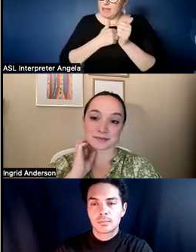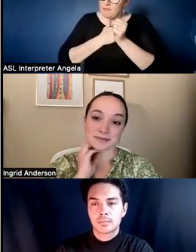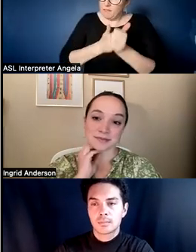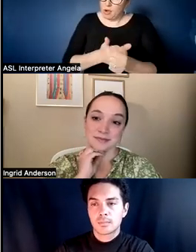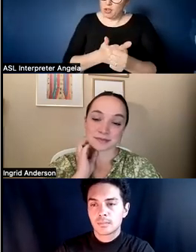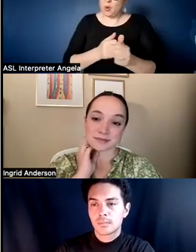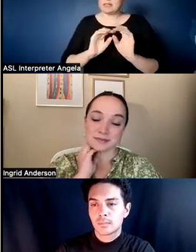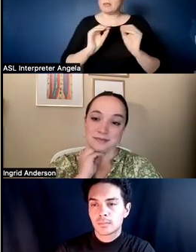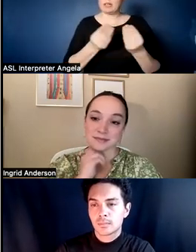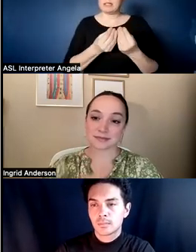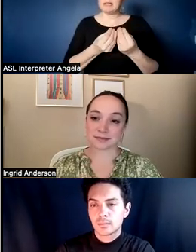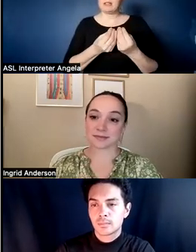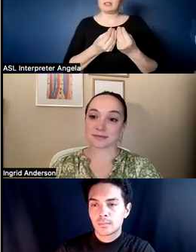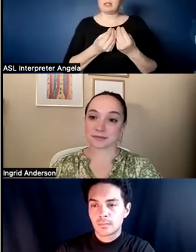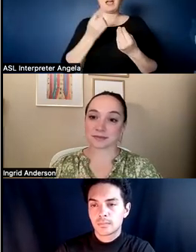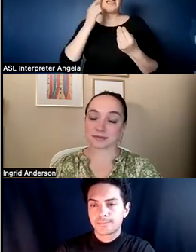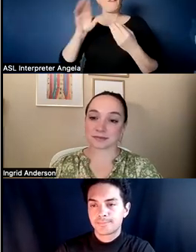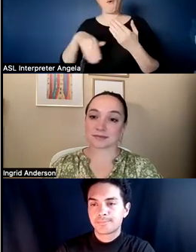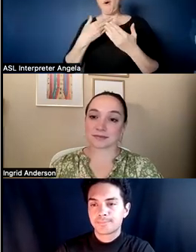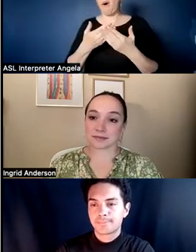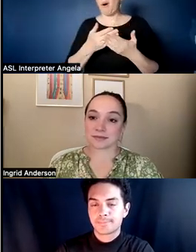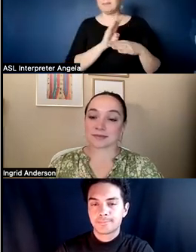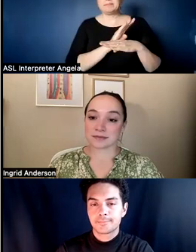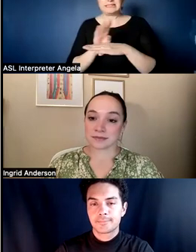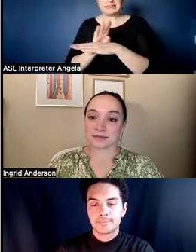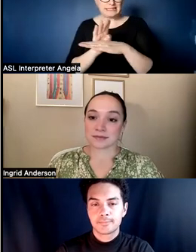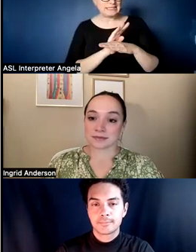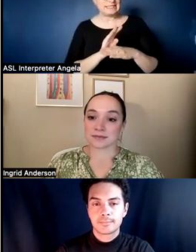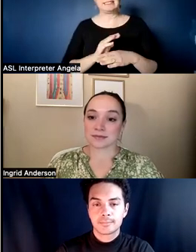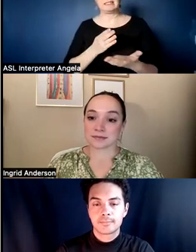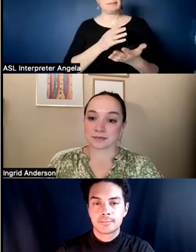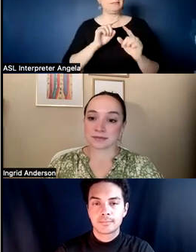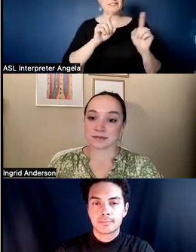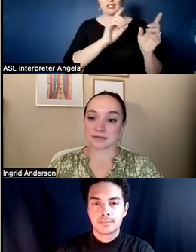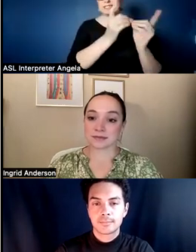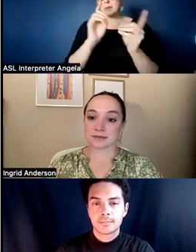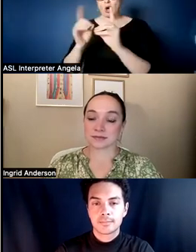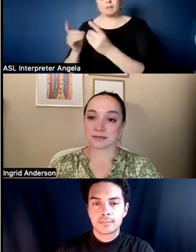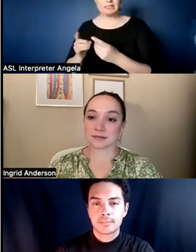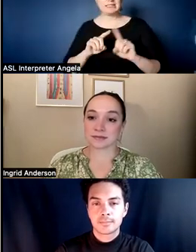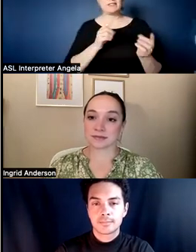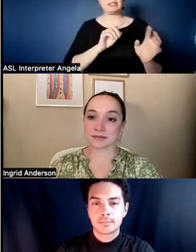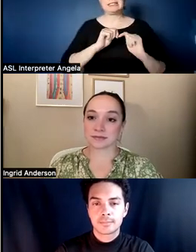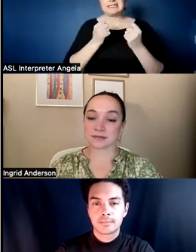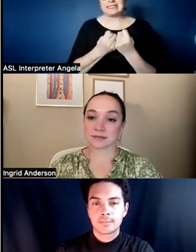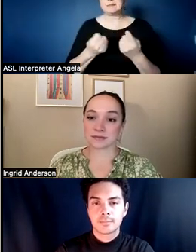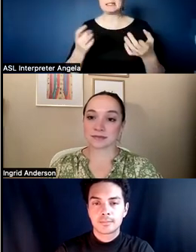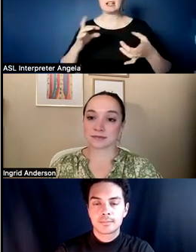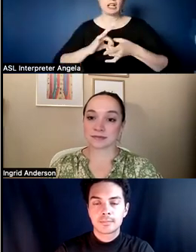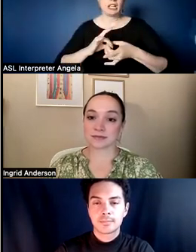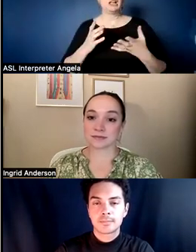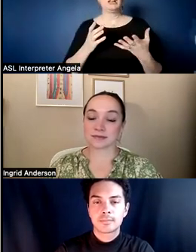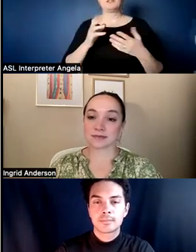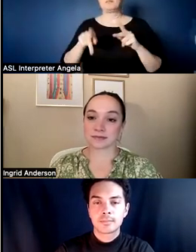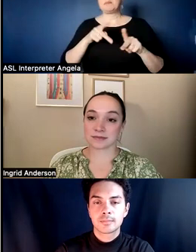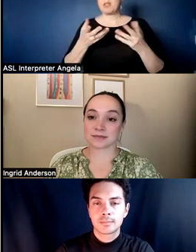that all entities, be it your program, be it multidisciplinary teams, or even just if you're a group of people who are getting together who want to